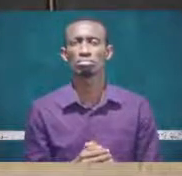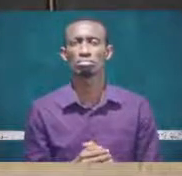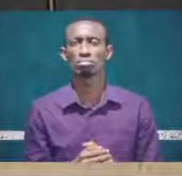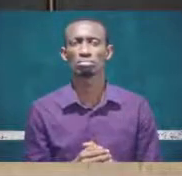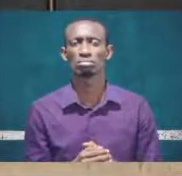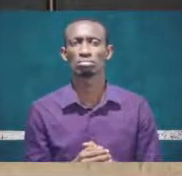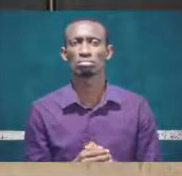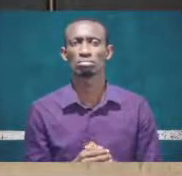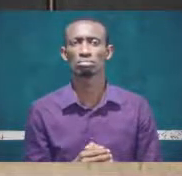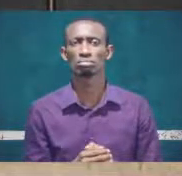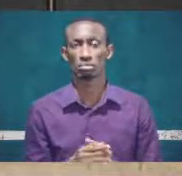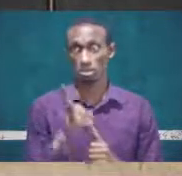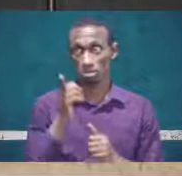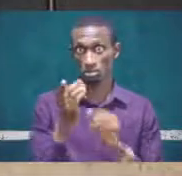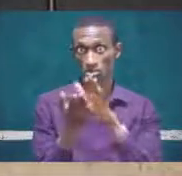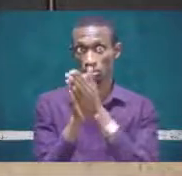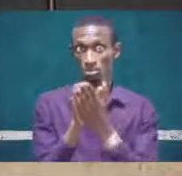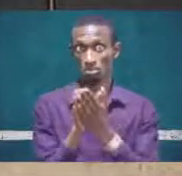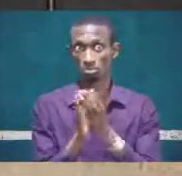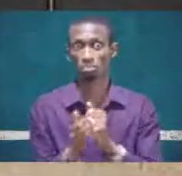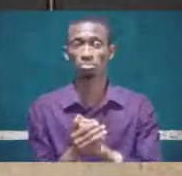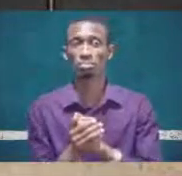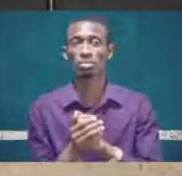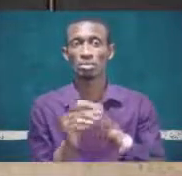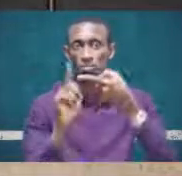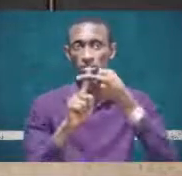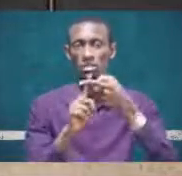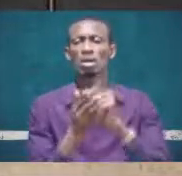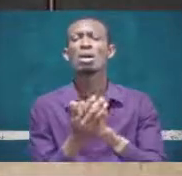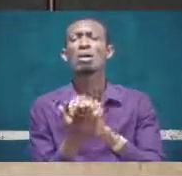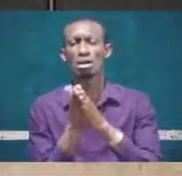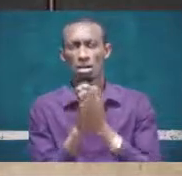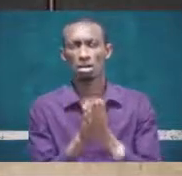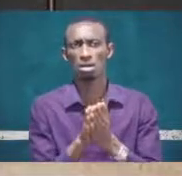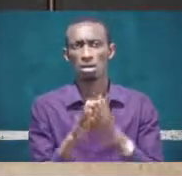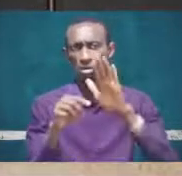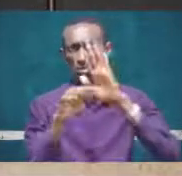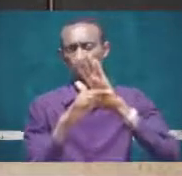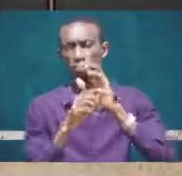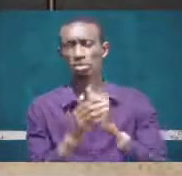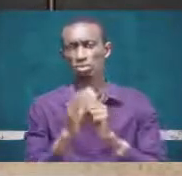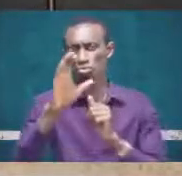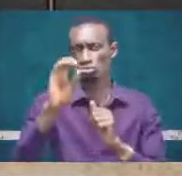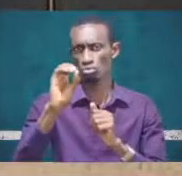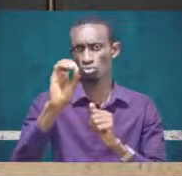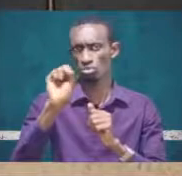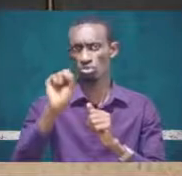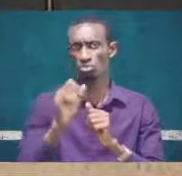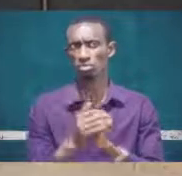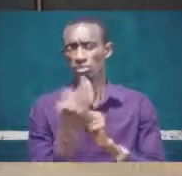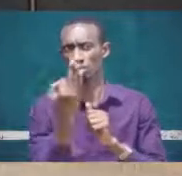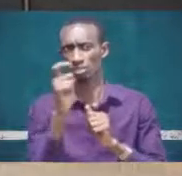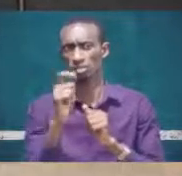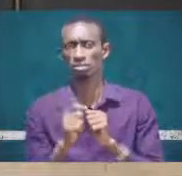And then this will be positive, it will be minus cosine 3x divided by 3. And here it